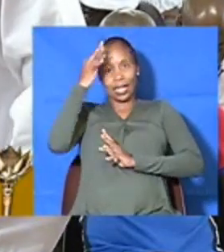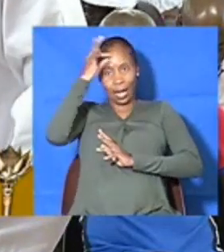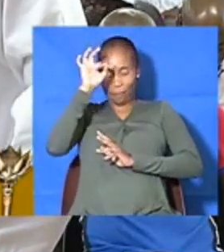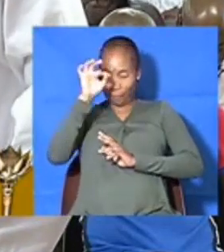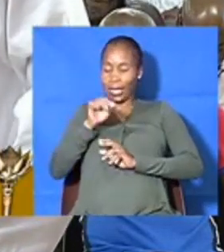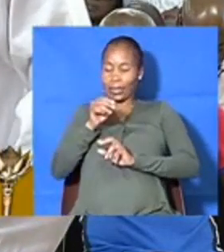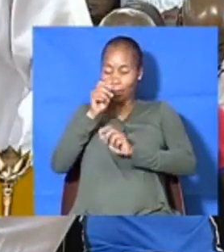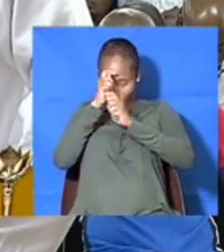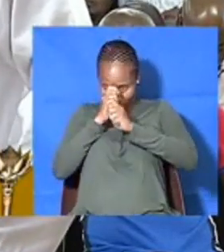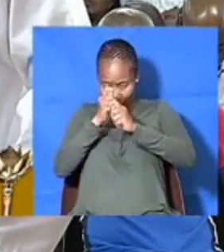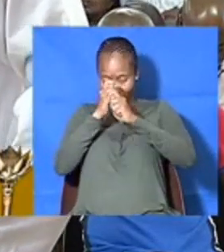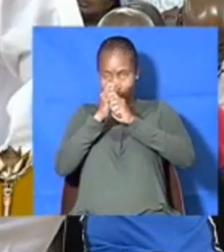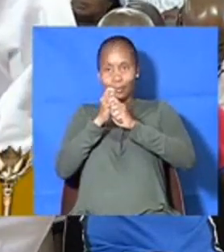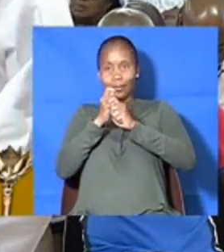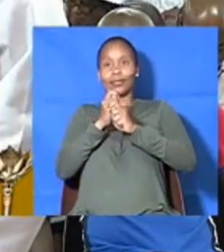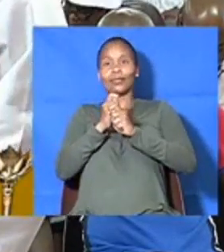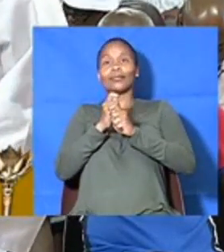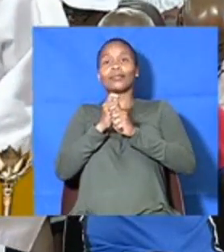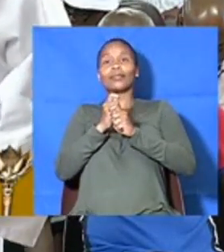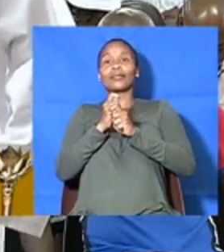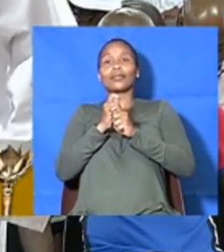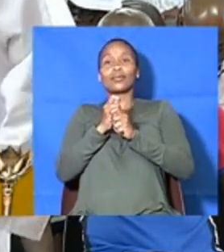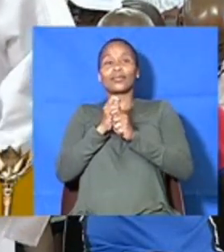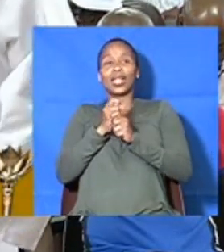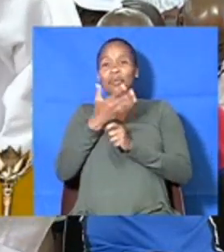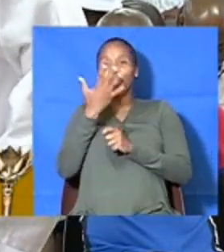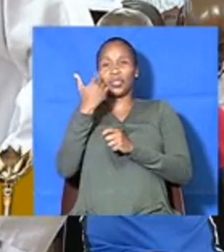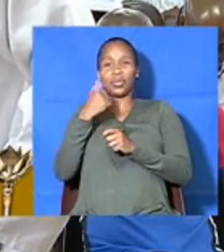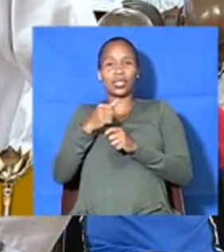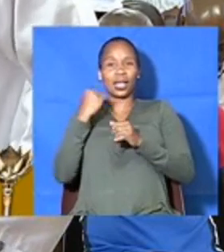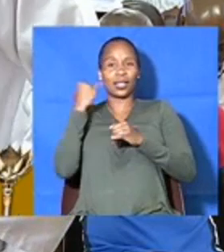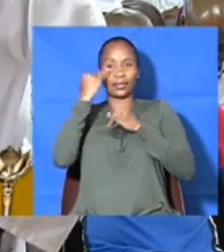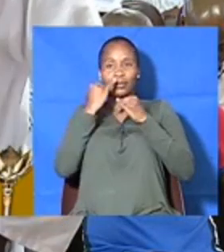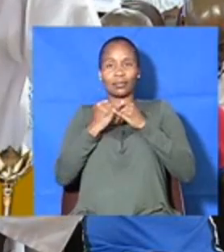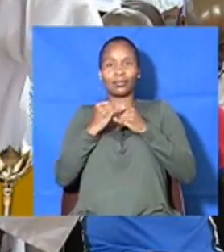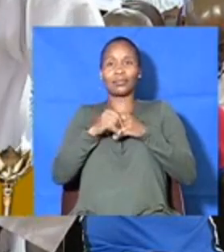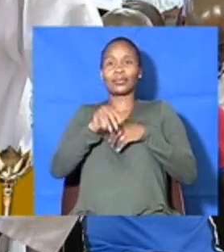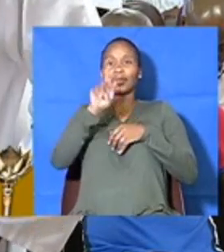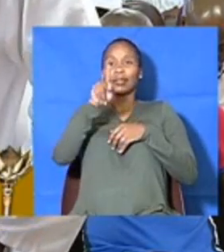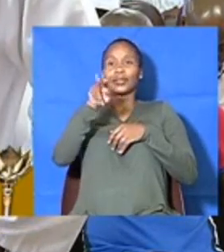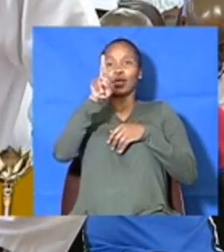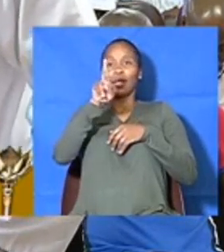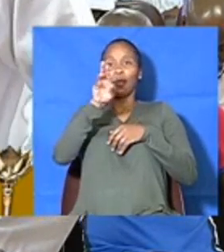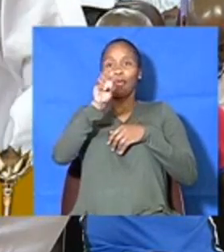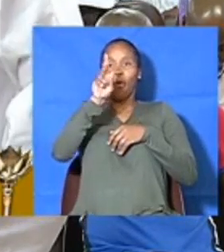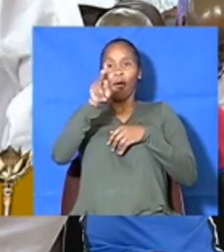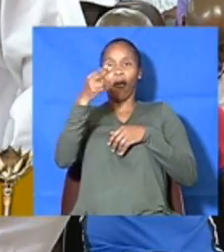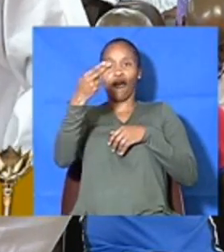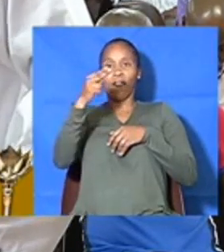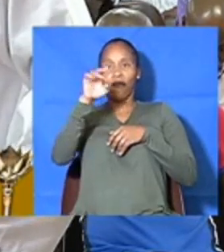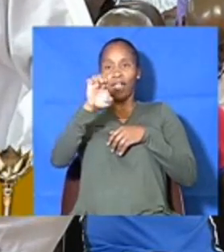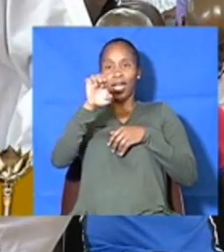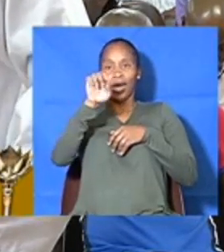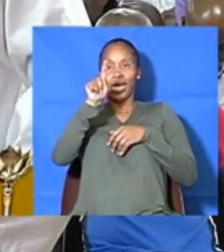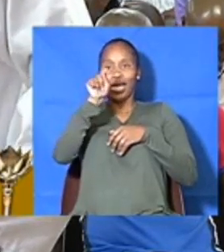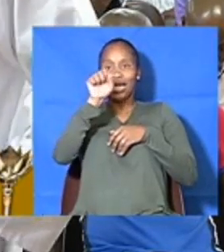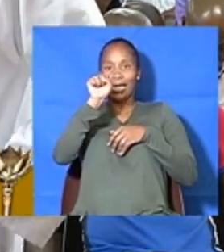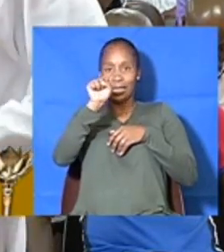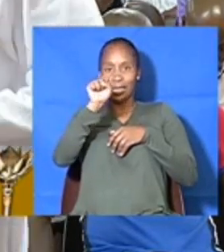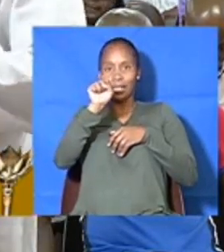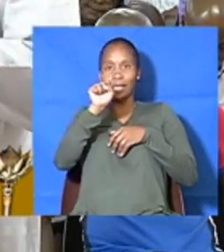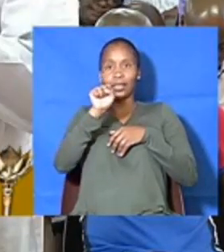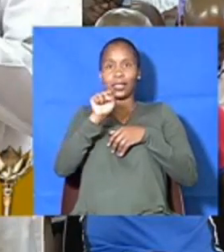live for greener pastures. They sometimes go to provinces like Gauteng. So I want to find out if, in order for them not to live